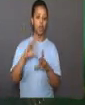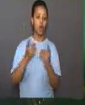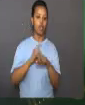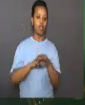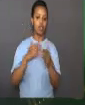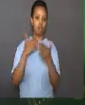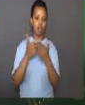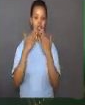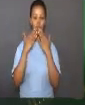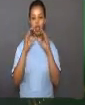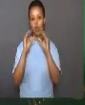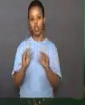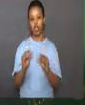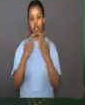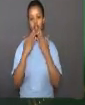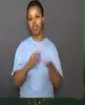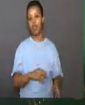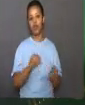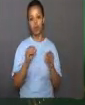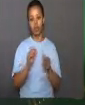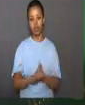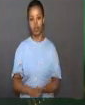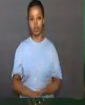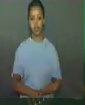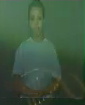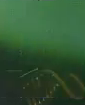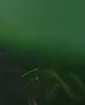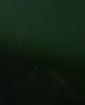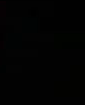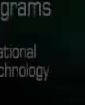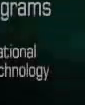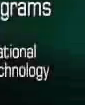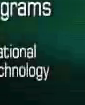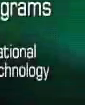next lesson, thank you, teacher. Thank you, students.